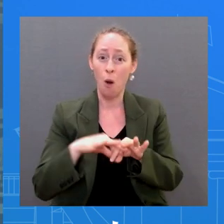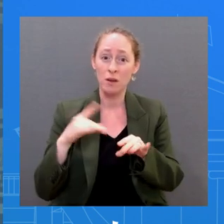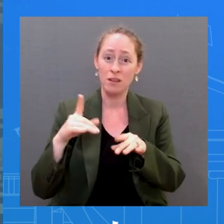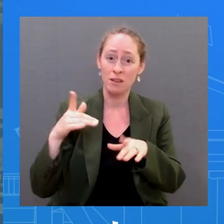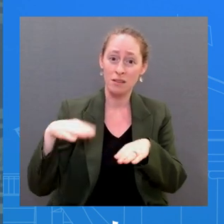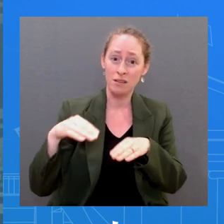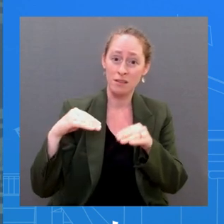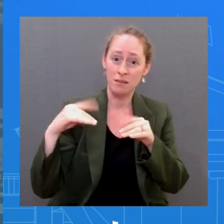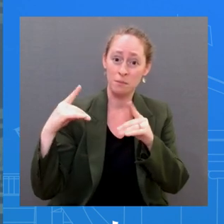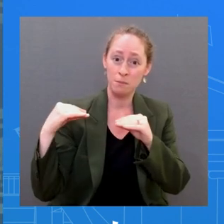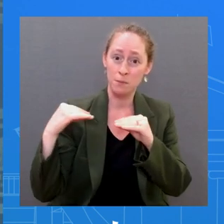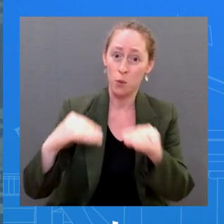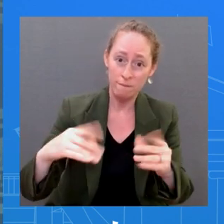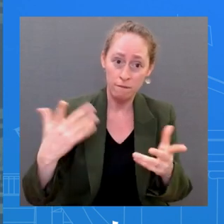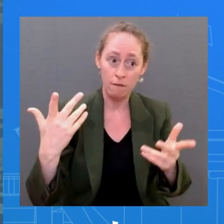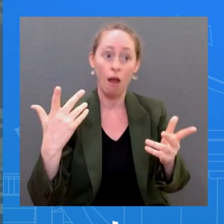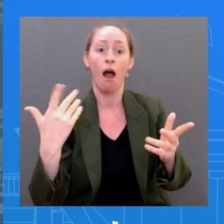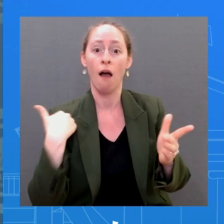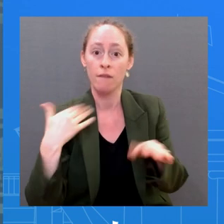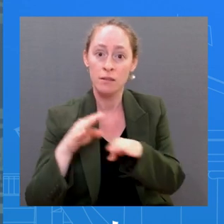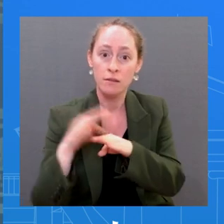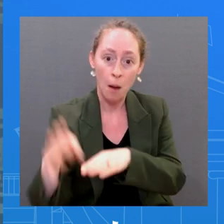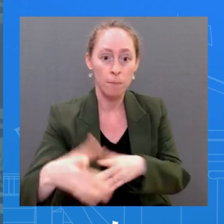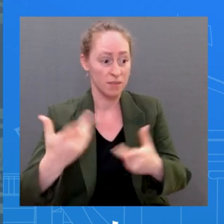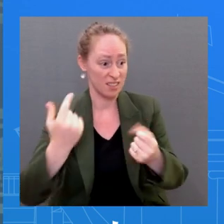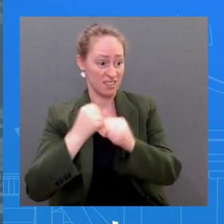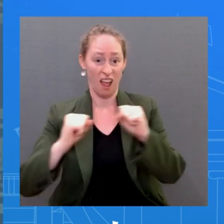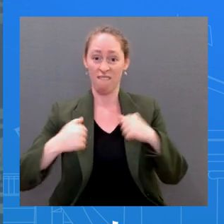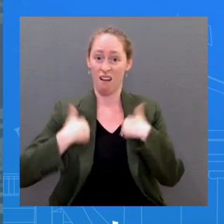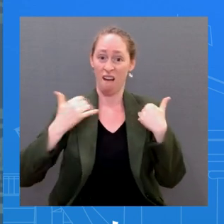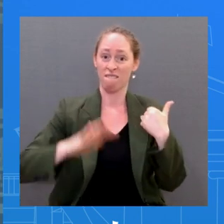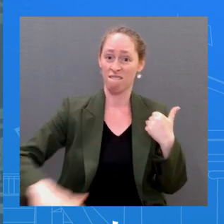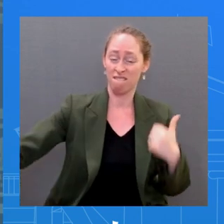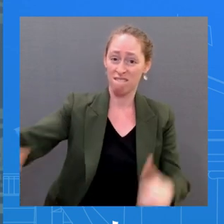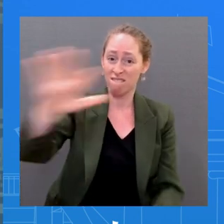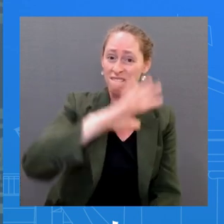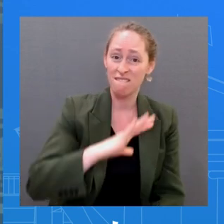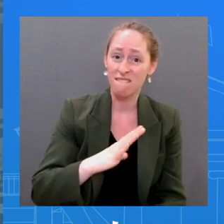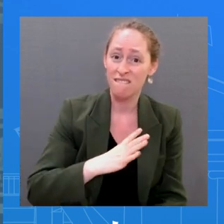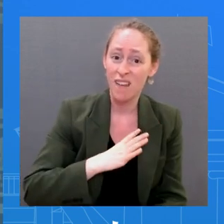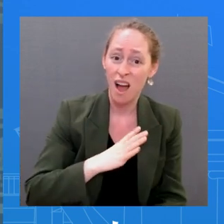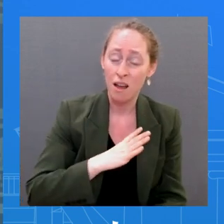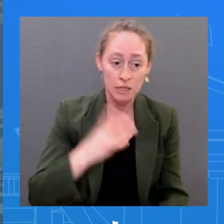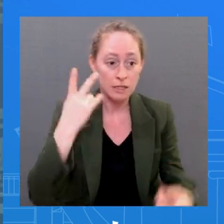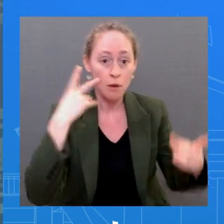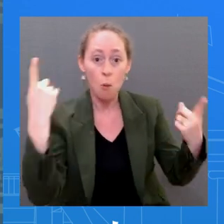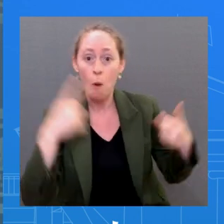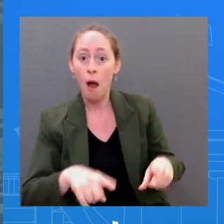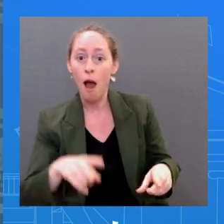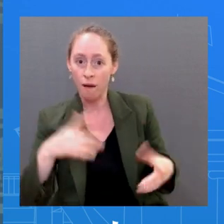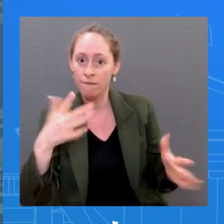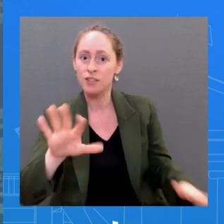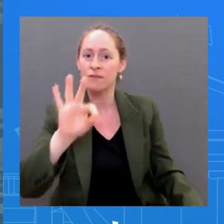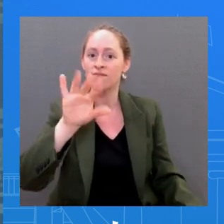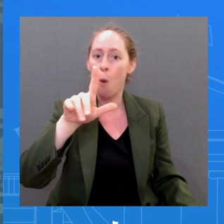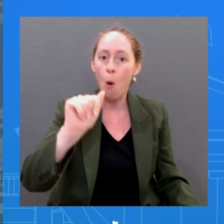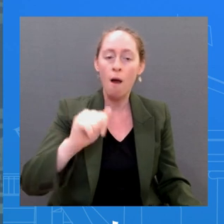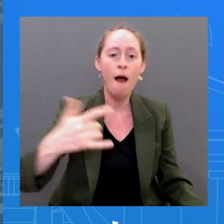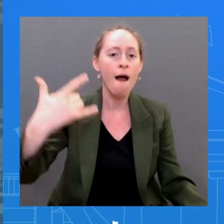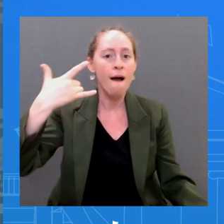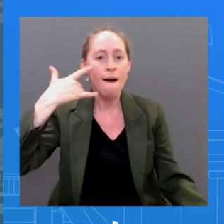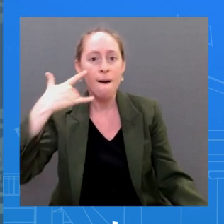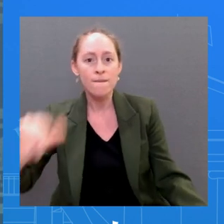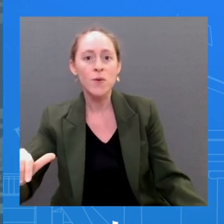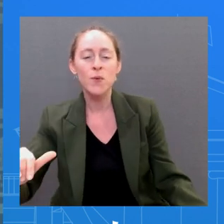Florida. We've seen that in other states across the country. In California, there's been cases where the red flag law has actually saved lives. And